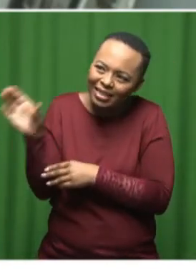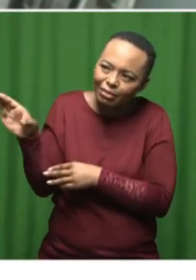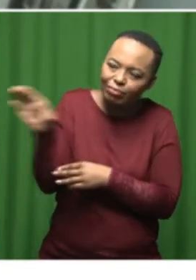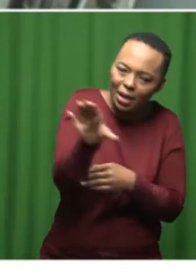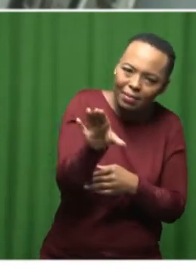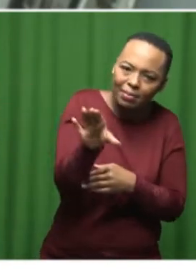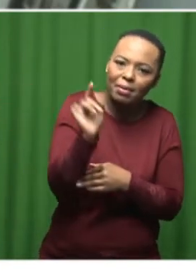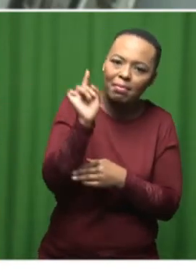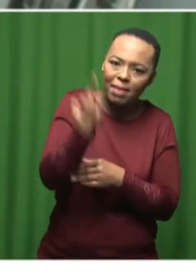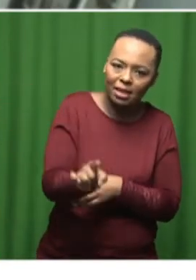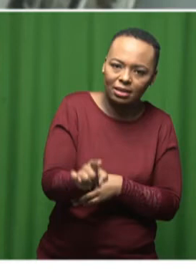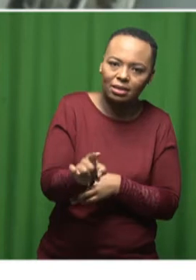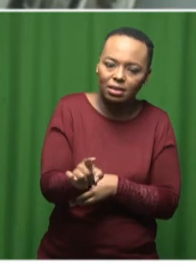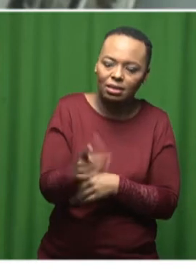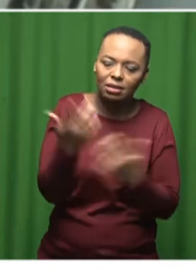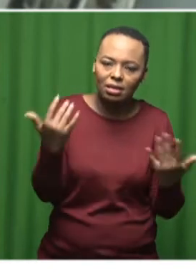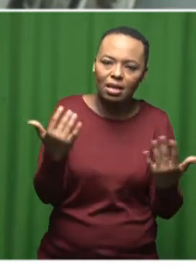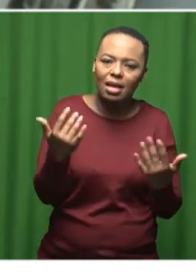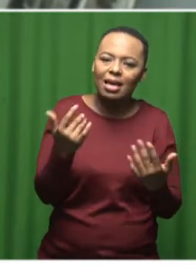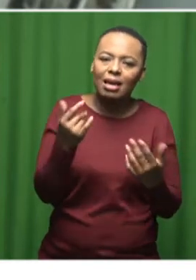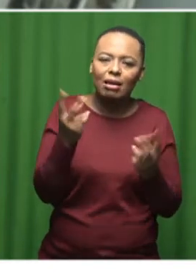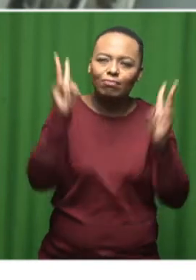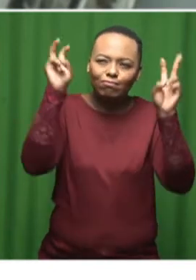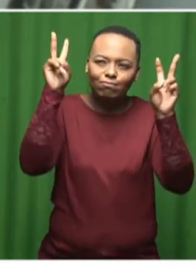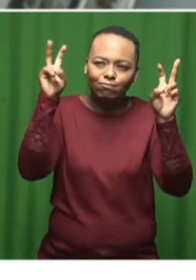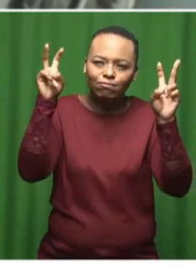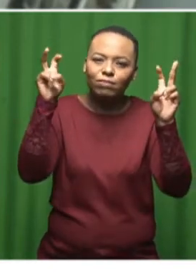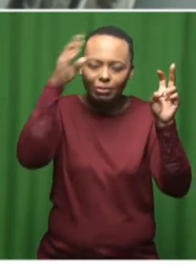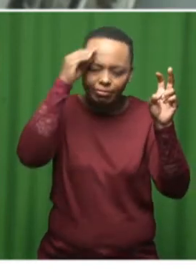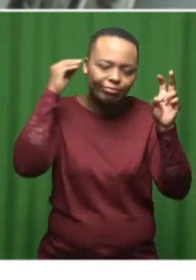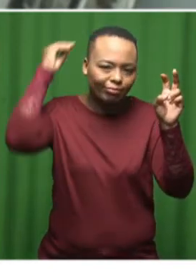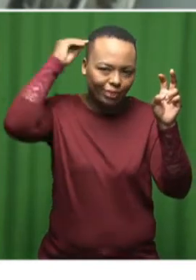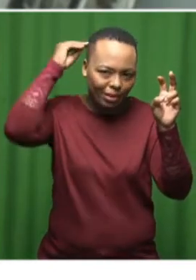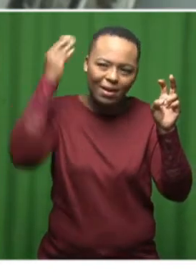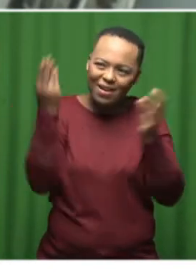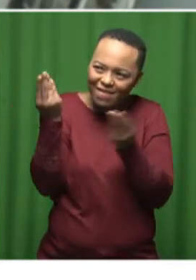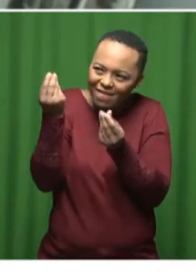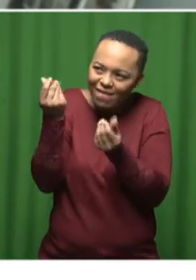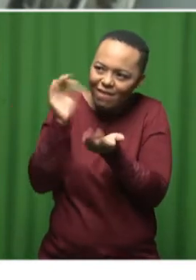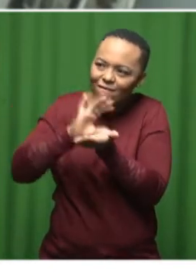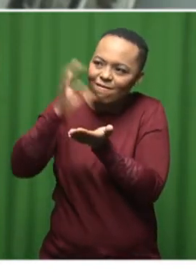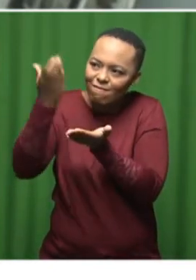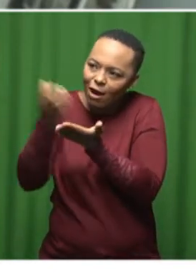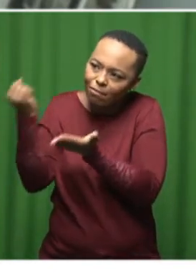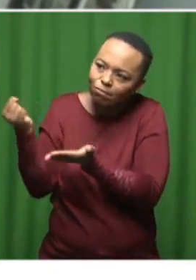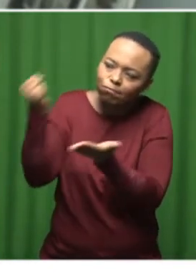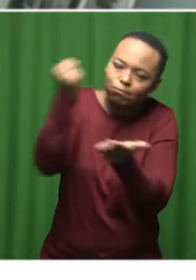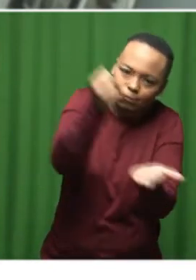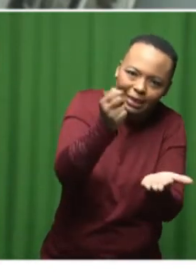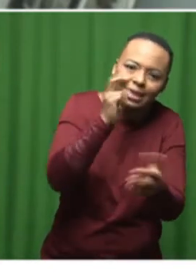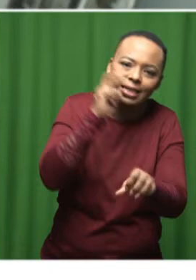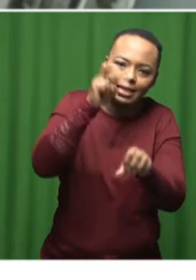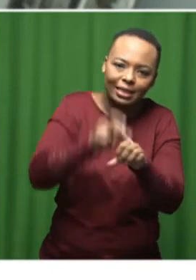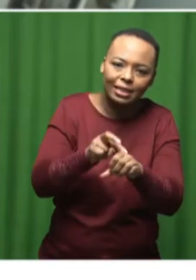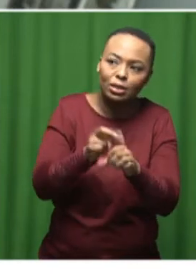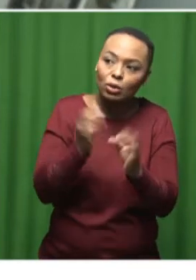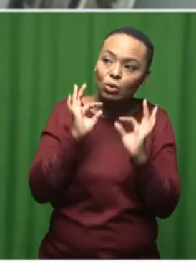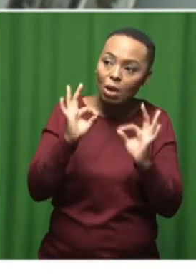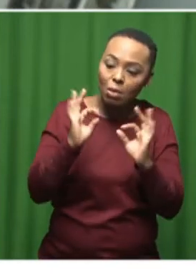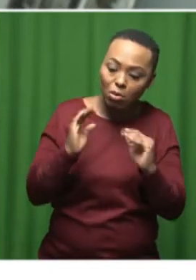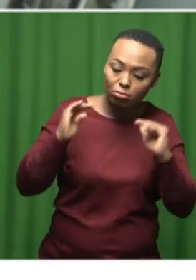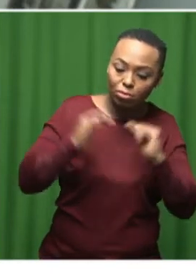a normal, if we could put that into brackets. To be equal and equitable, we need